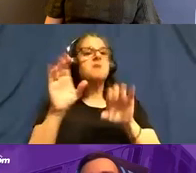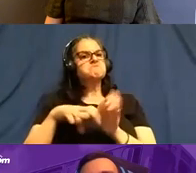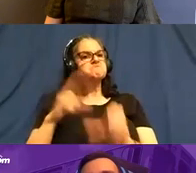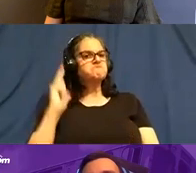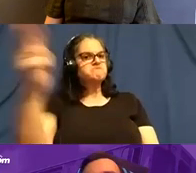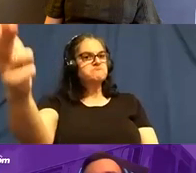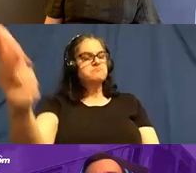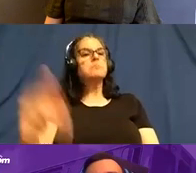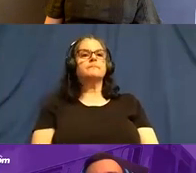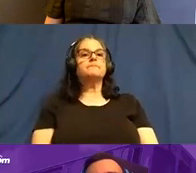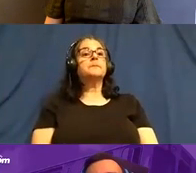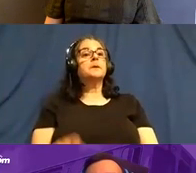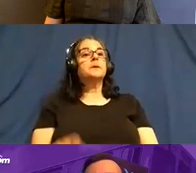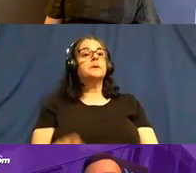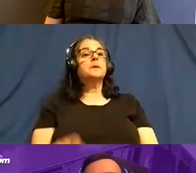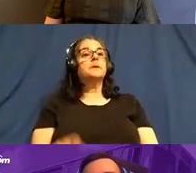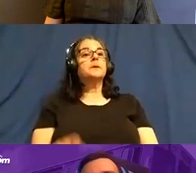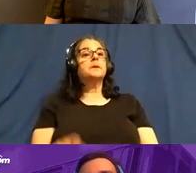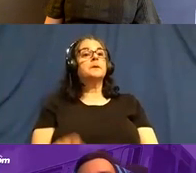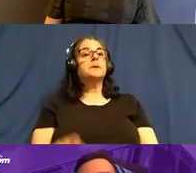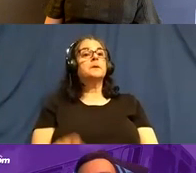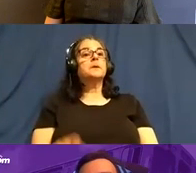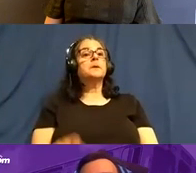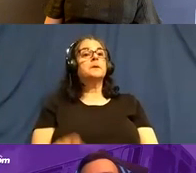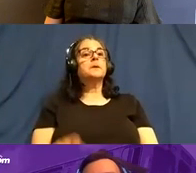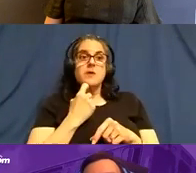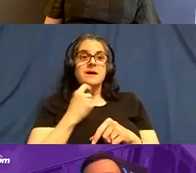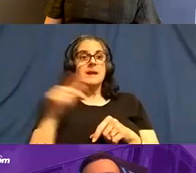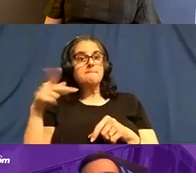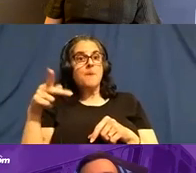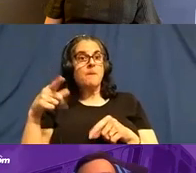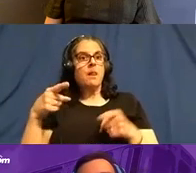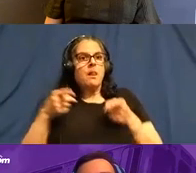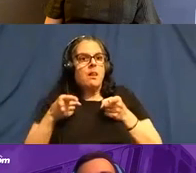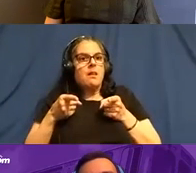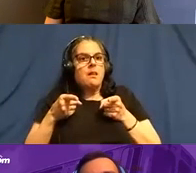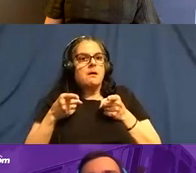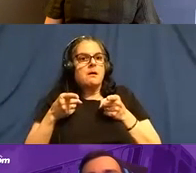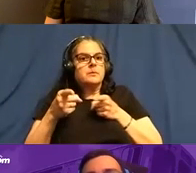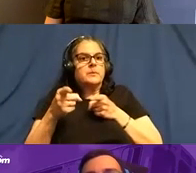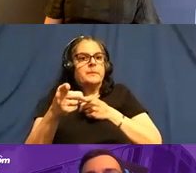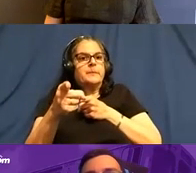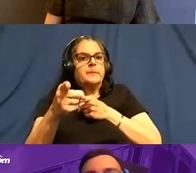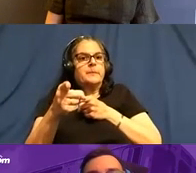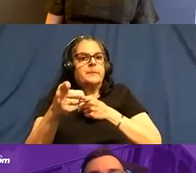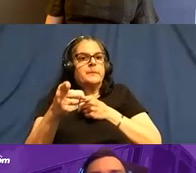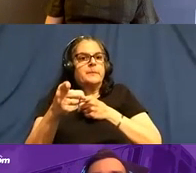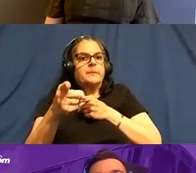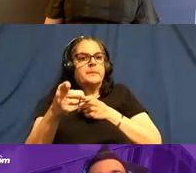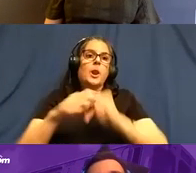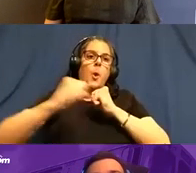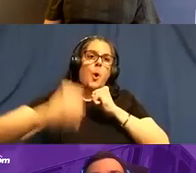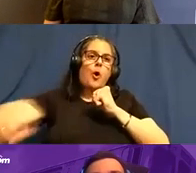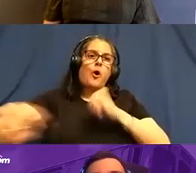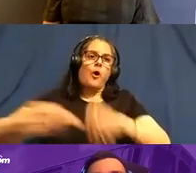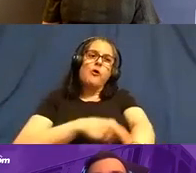line through this area. So if you're a purple line customer, you will see the travel time increase for that trip. We can